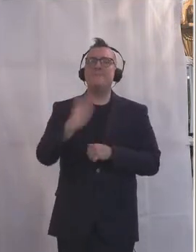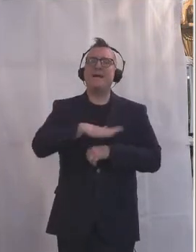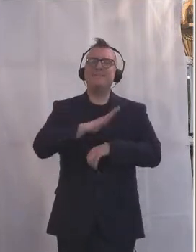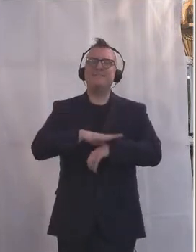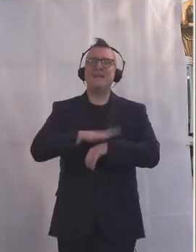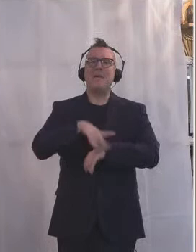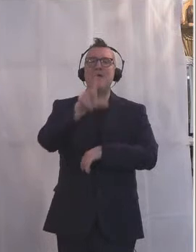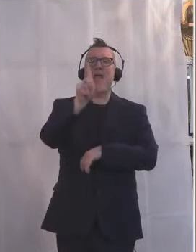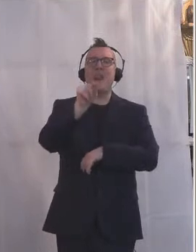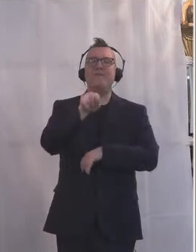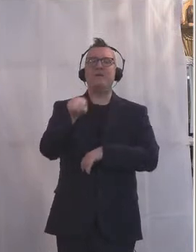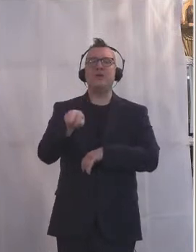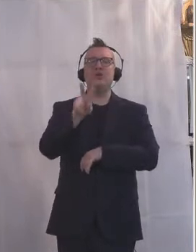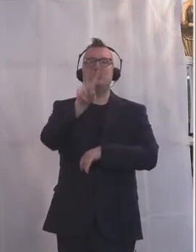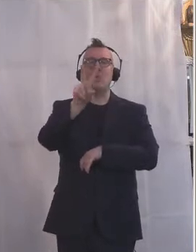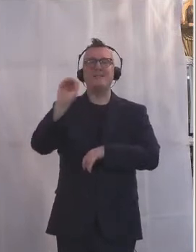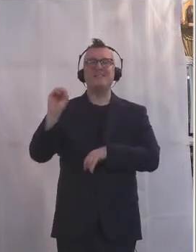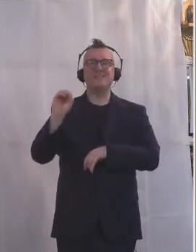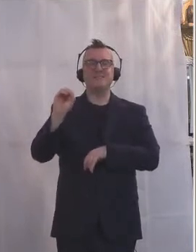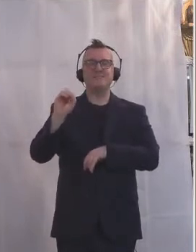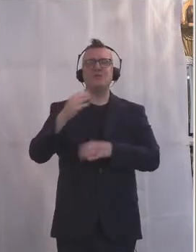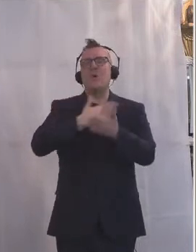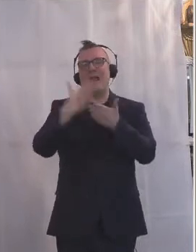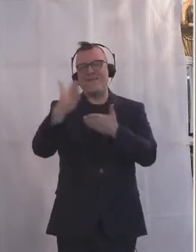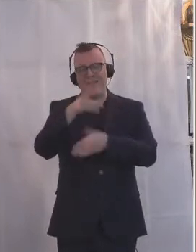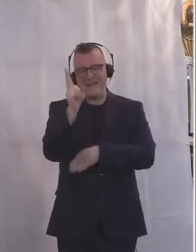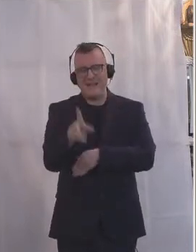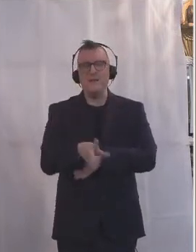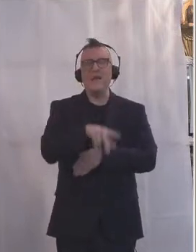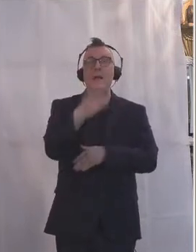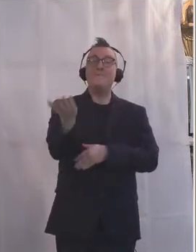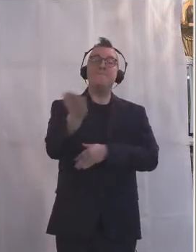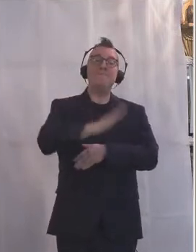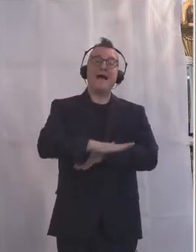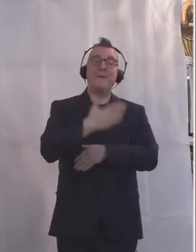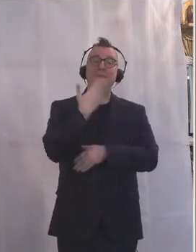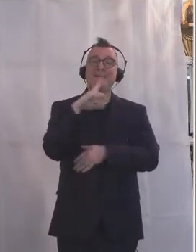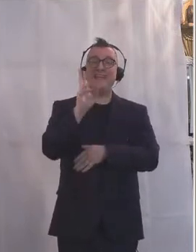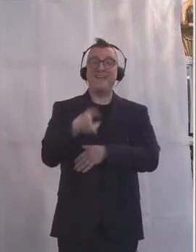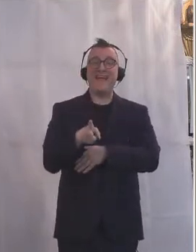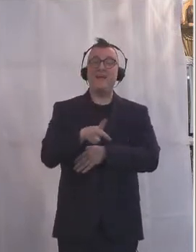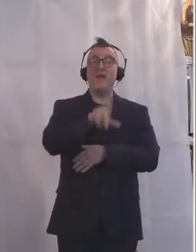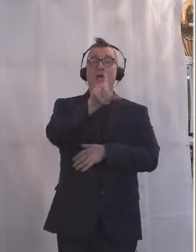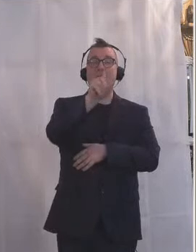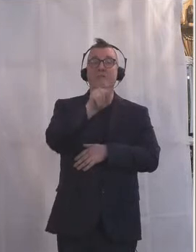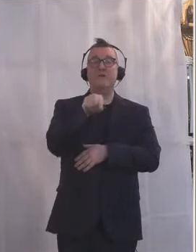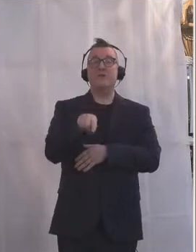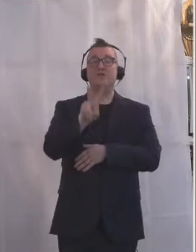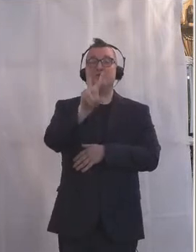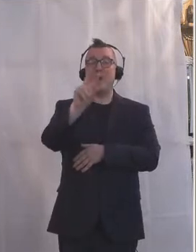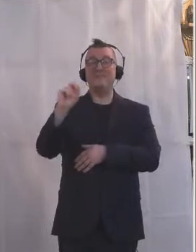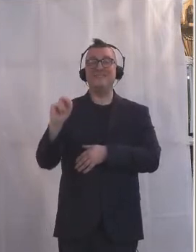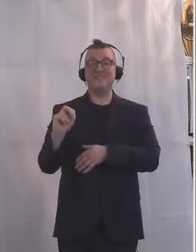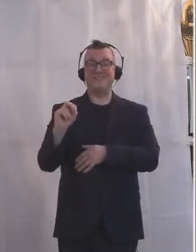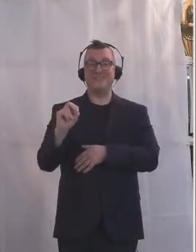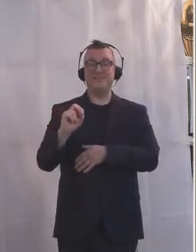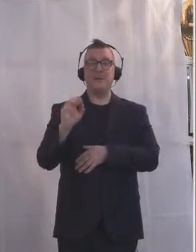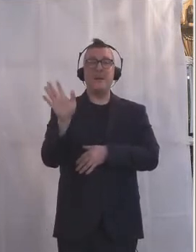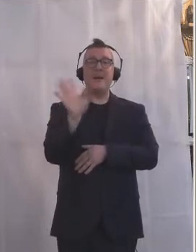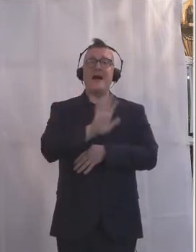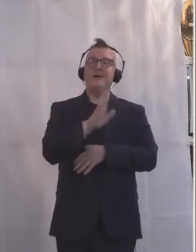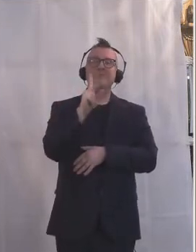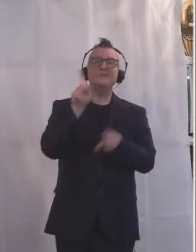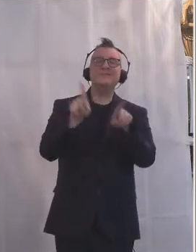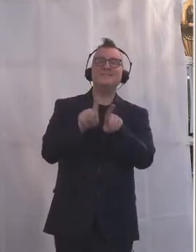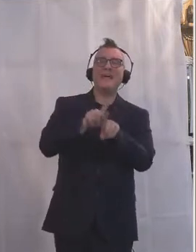11:20. Sorry, just to clarify that, 11:20. Thank you, Priya. 11:20 back here, and we'll see everyone online